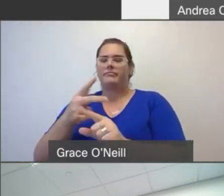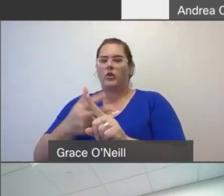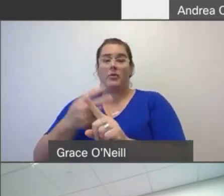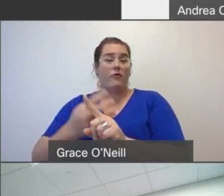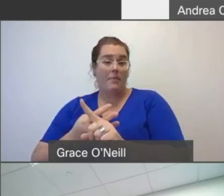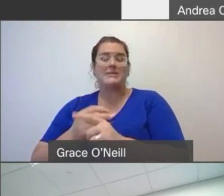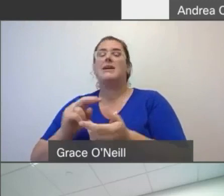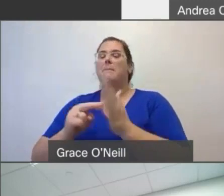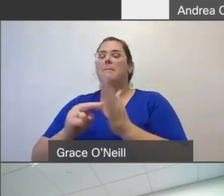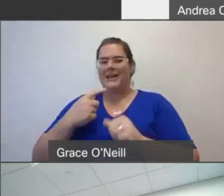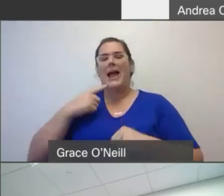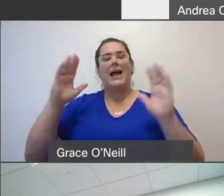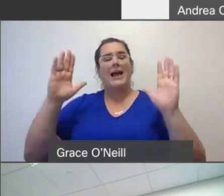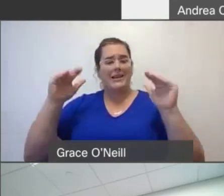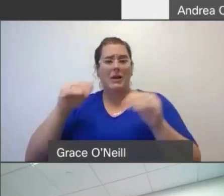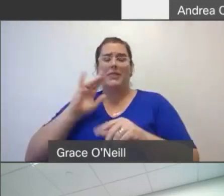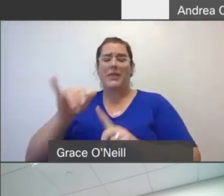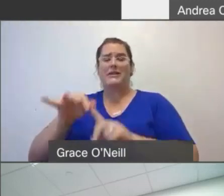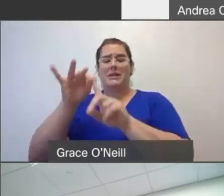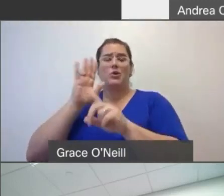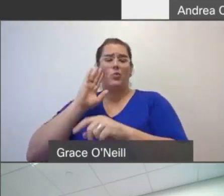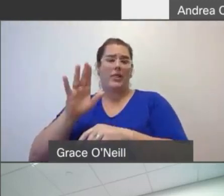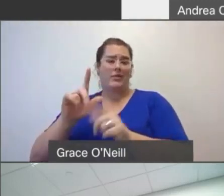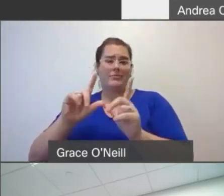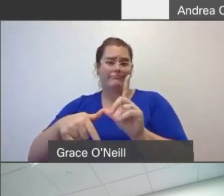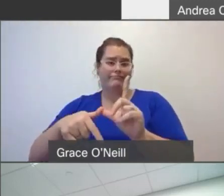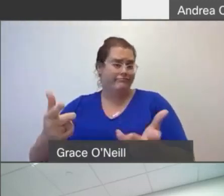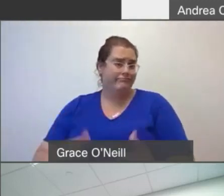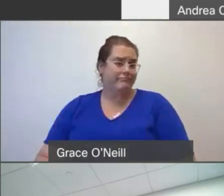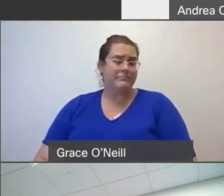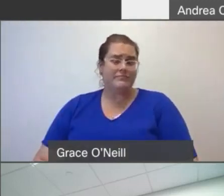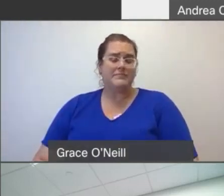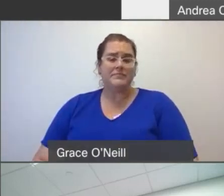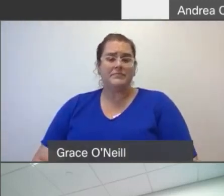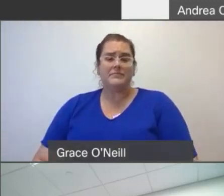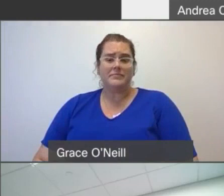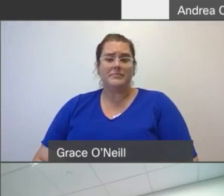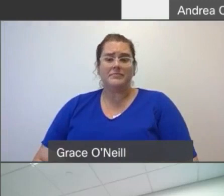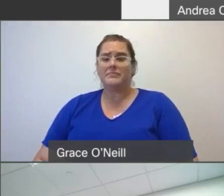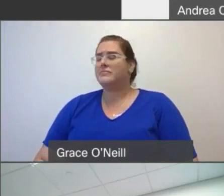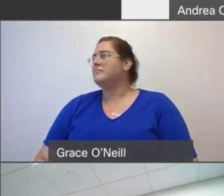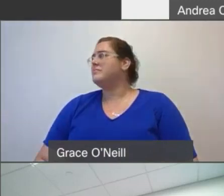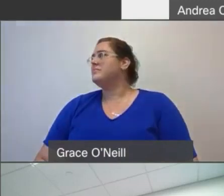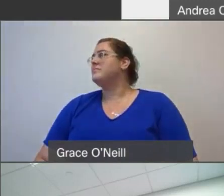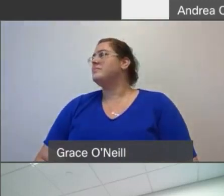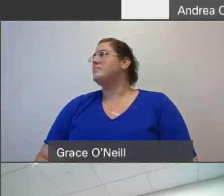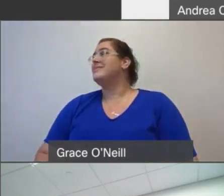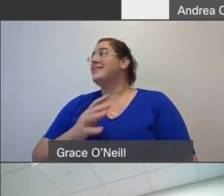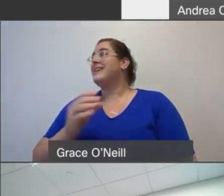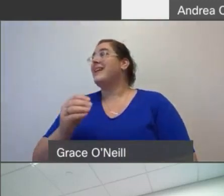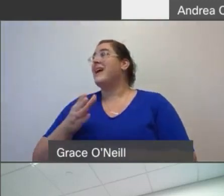I expect the medical exemption would only last that specified period of time. And once those